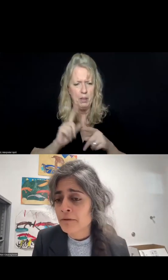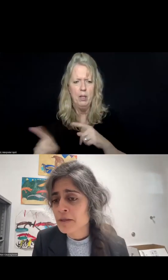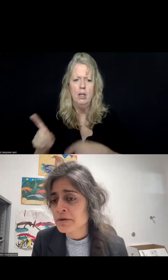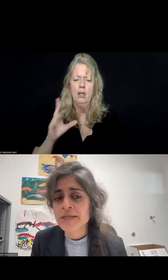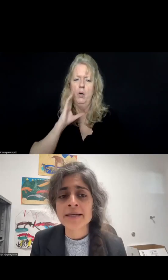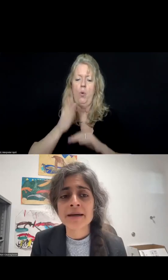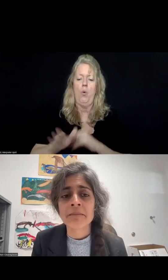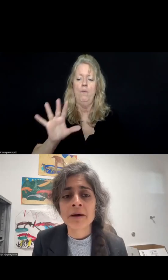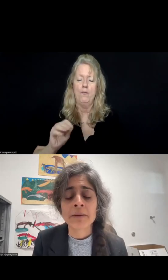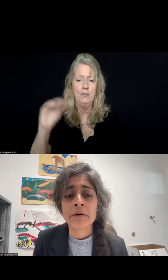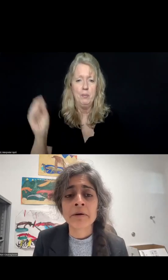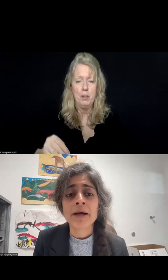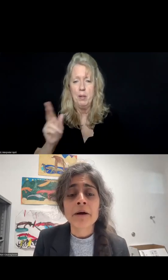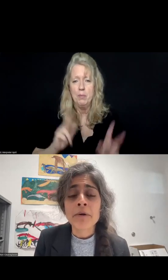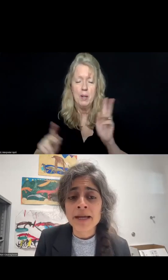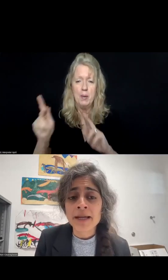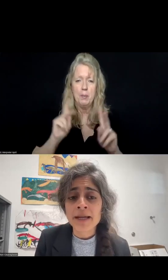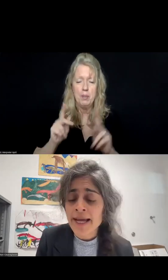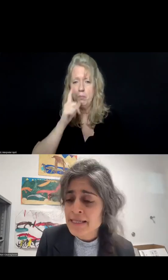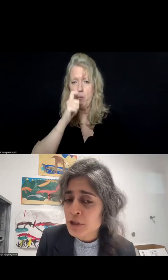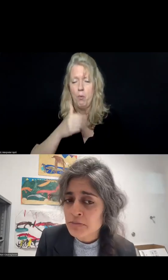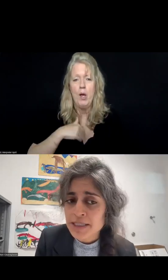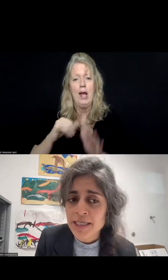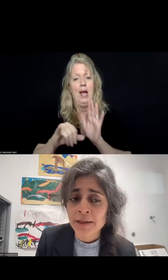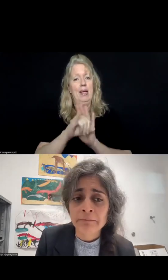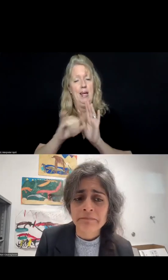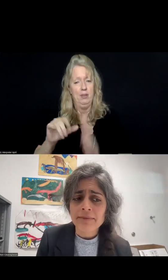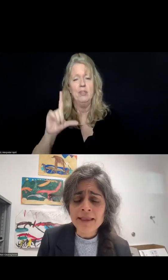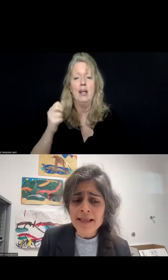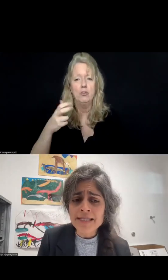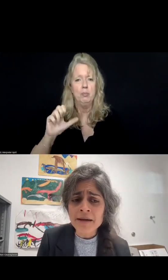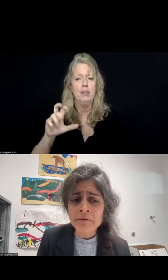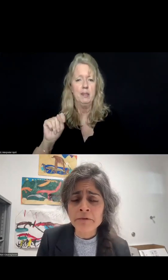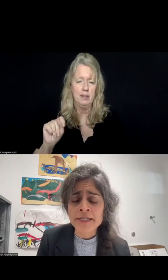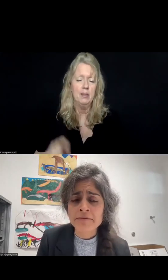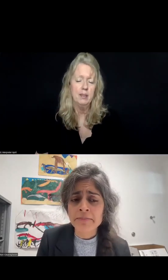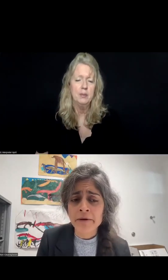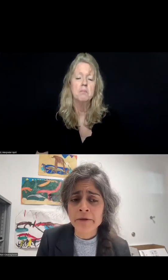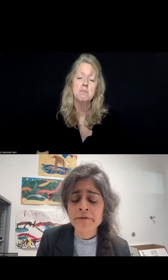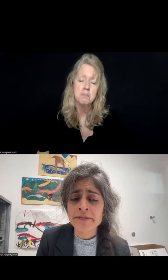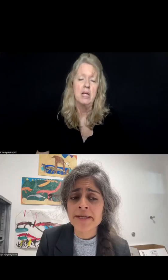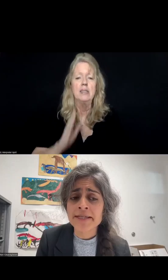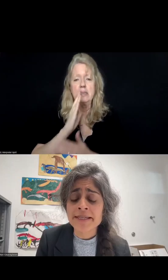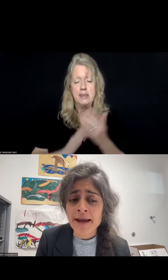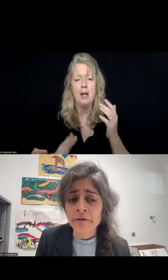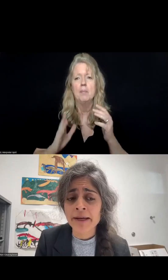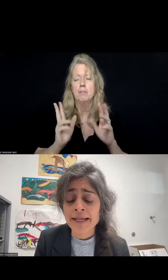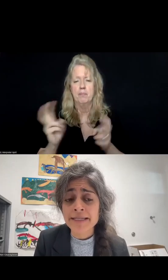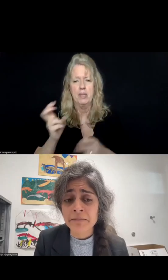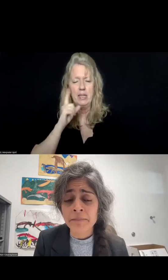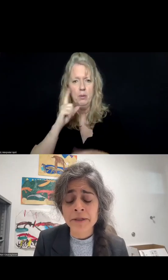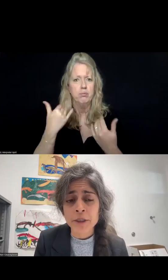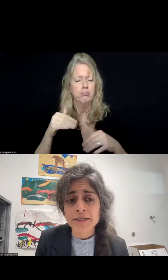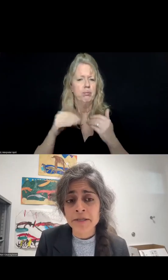over 50% among people who identify as LGBT. Some of the rates of tobacco use is staggering